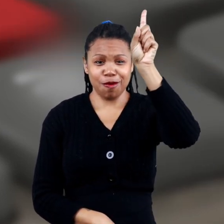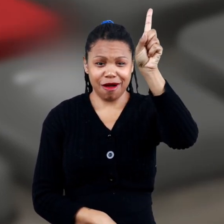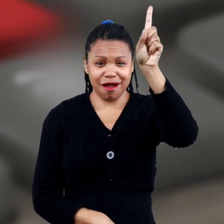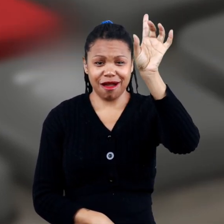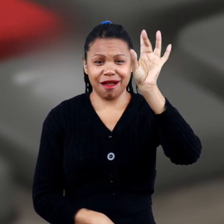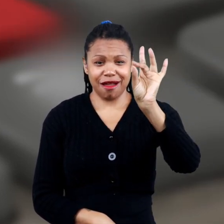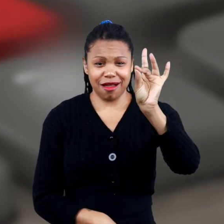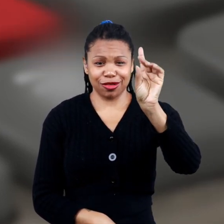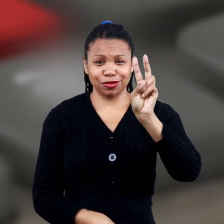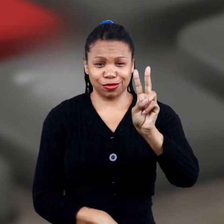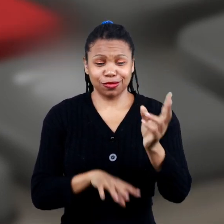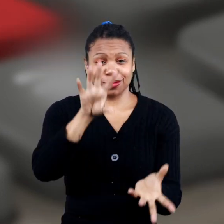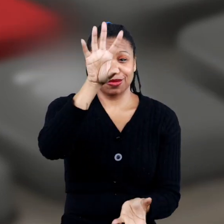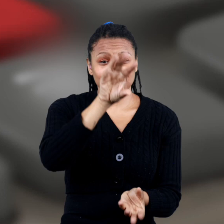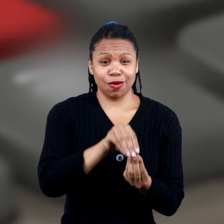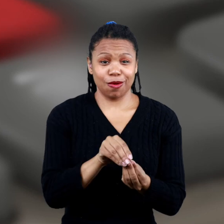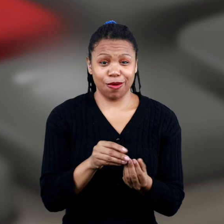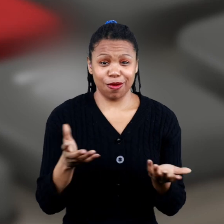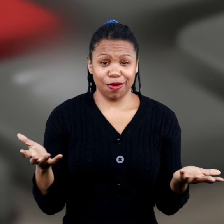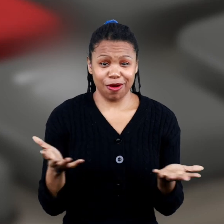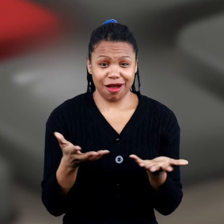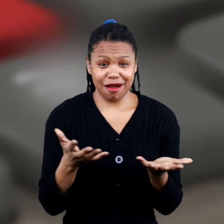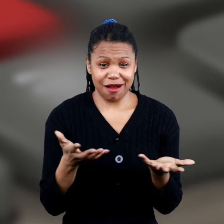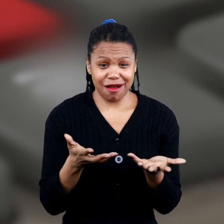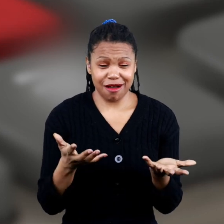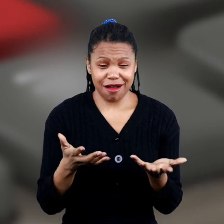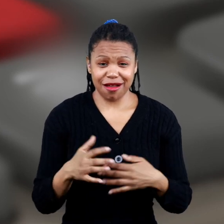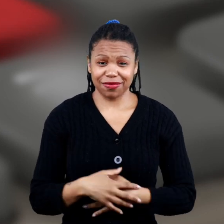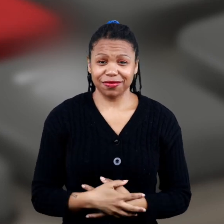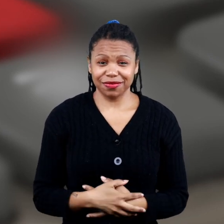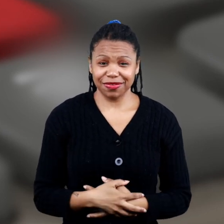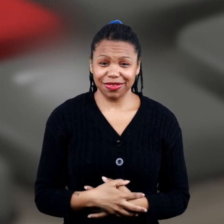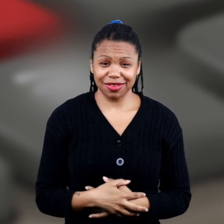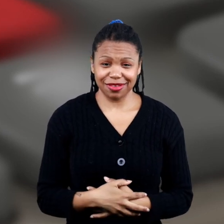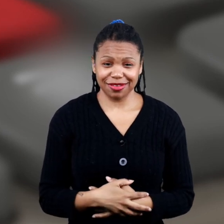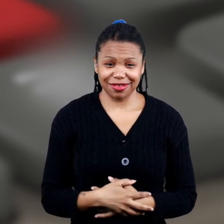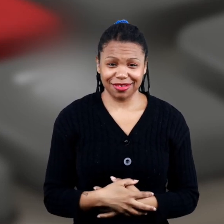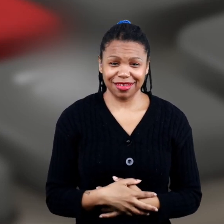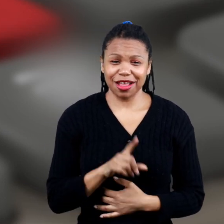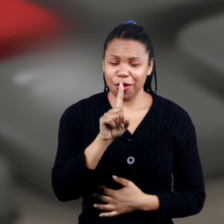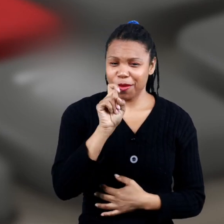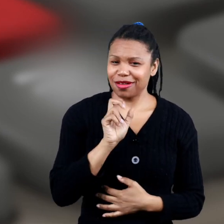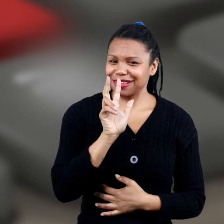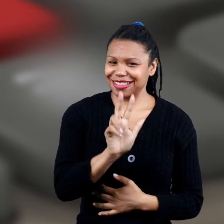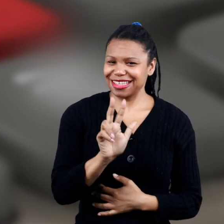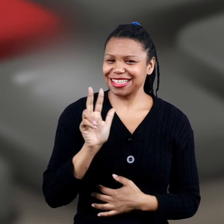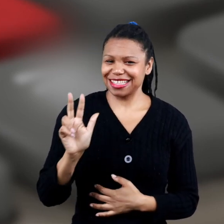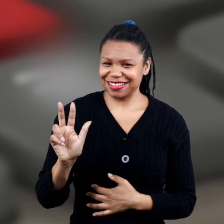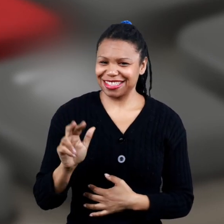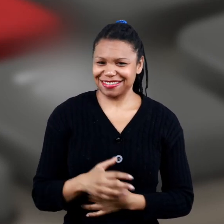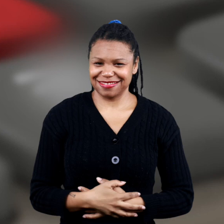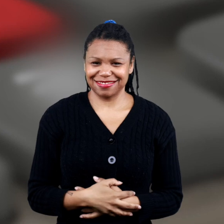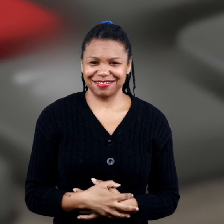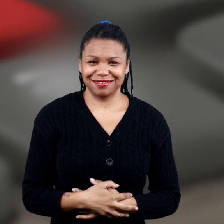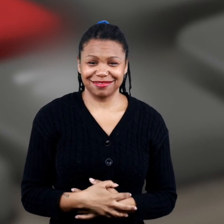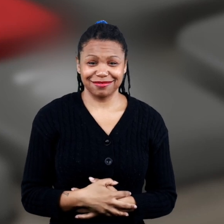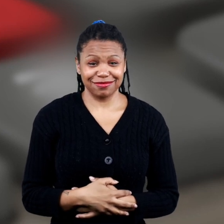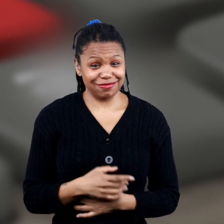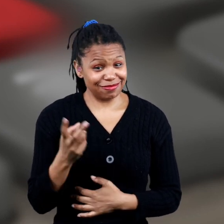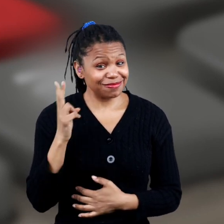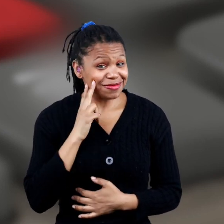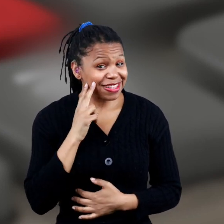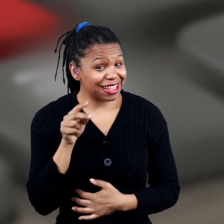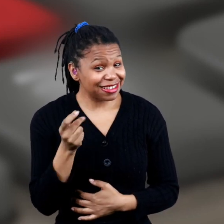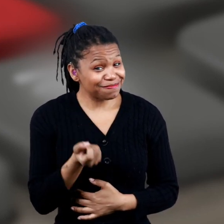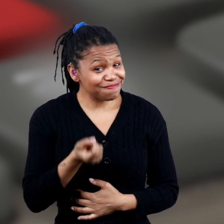and the two to the tens column. So the sum of nineteen plus eighty-six plus twenty-eight is a hundred and thirty-three.